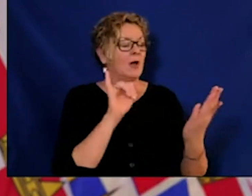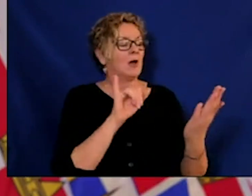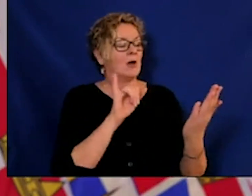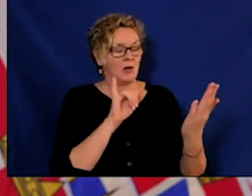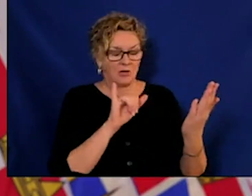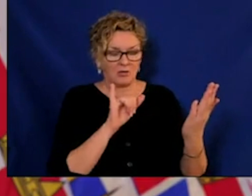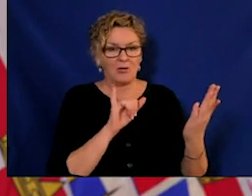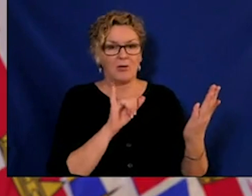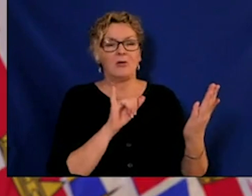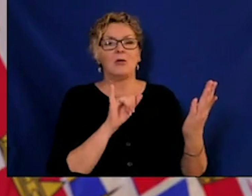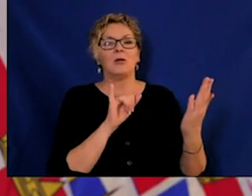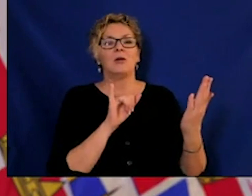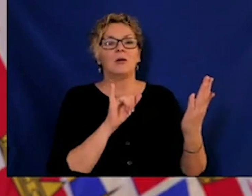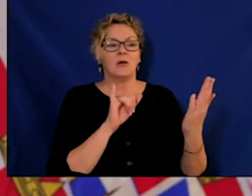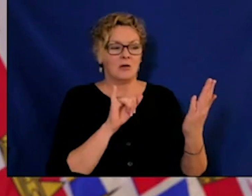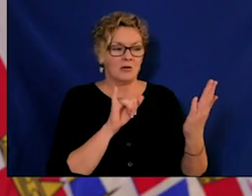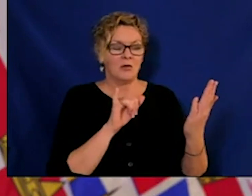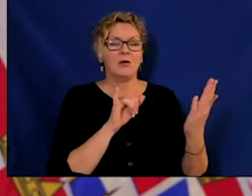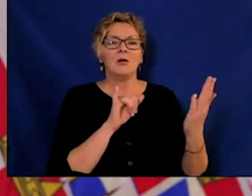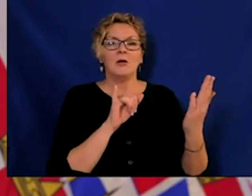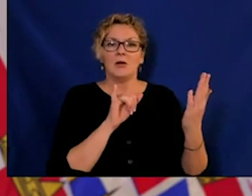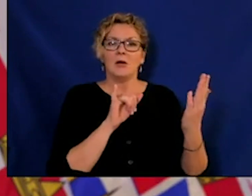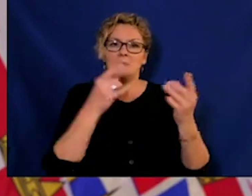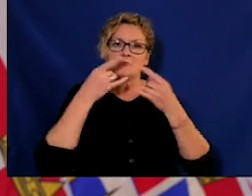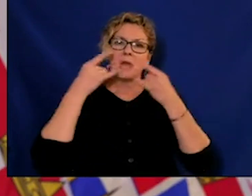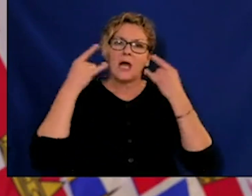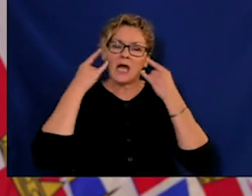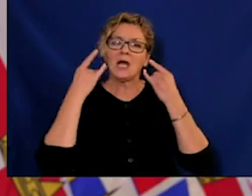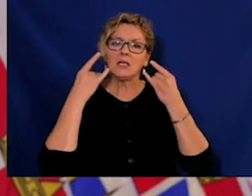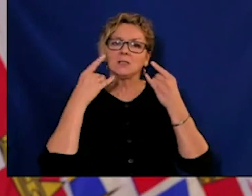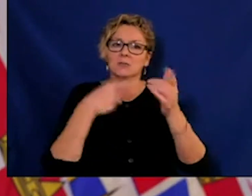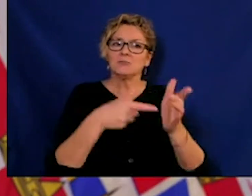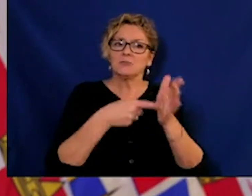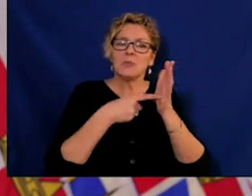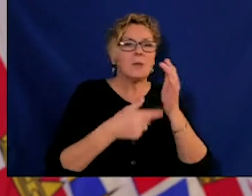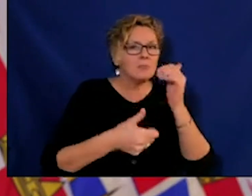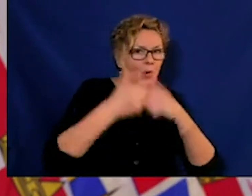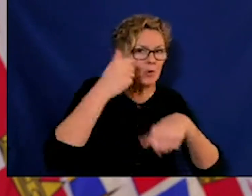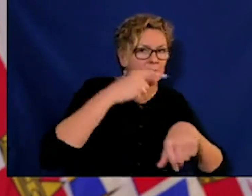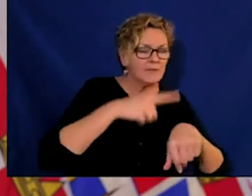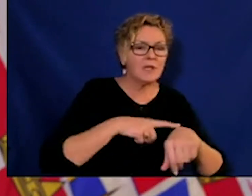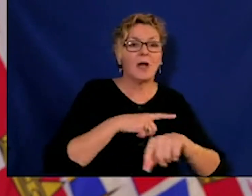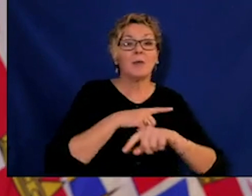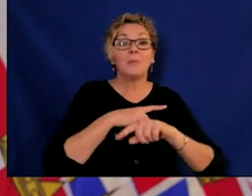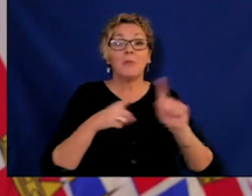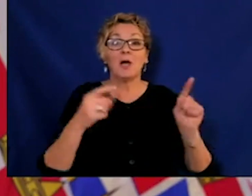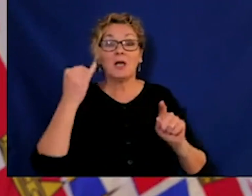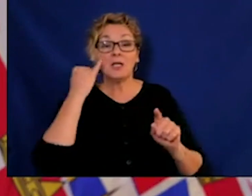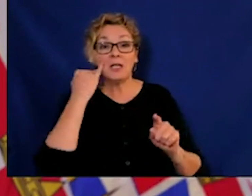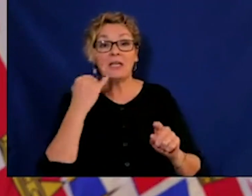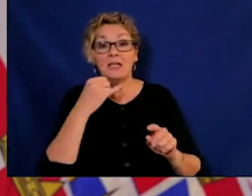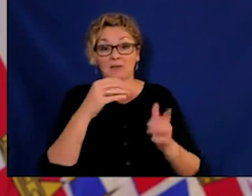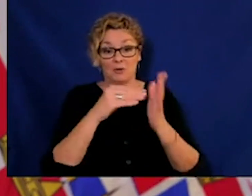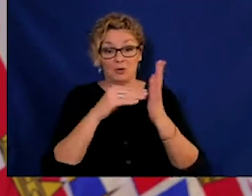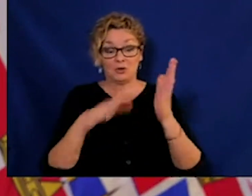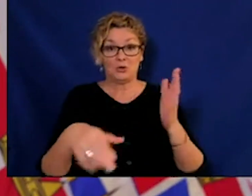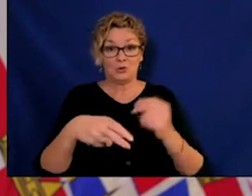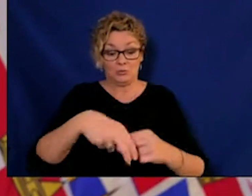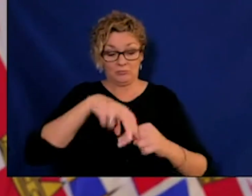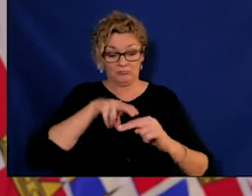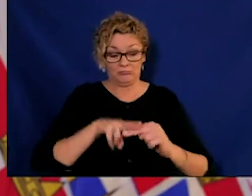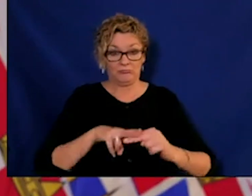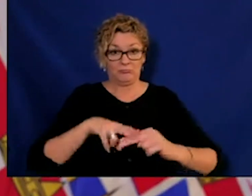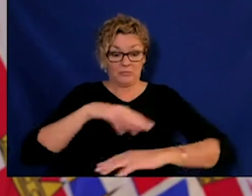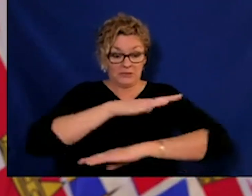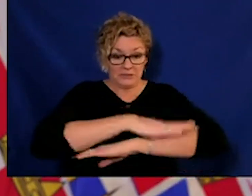desks that masks are not required. And we've encouraged, of course, that young people